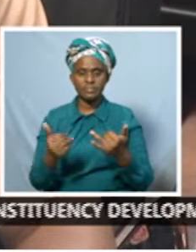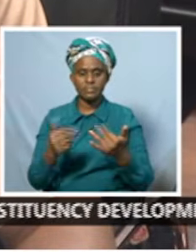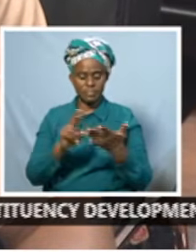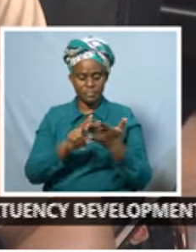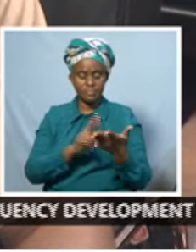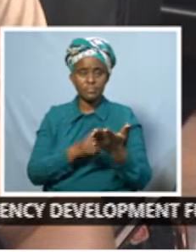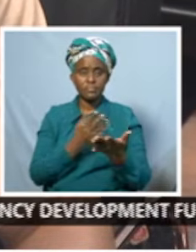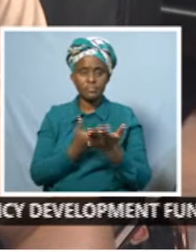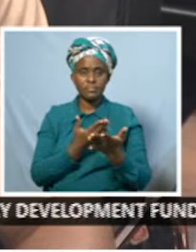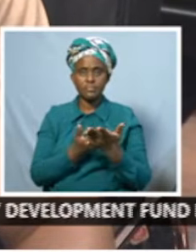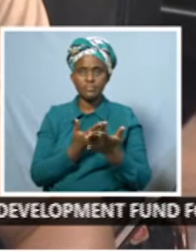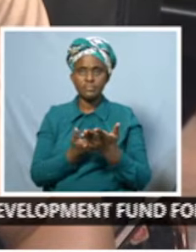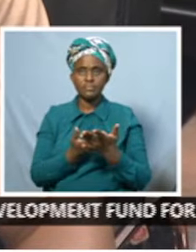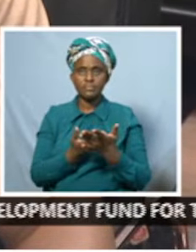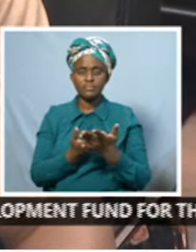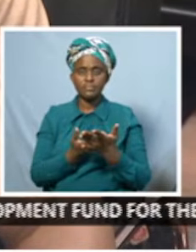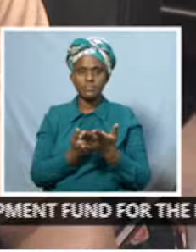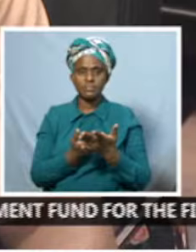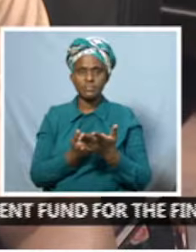Report.